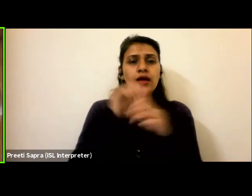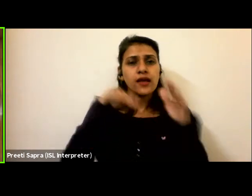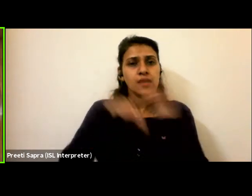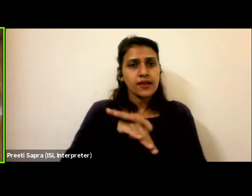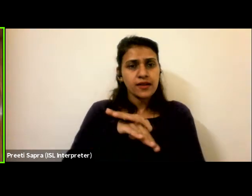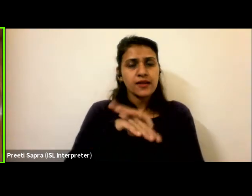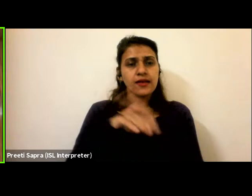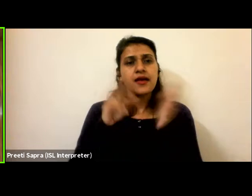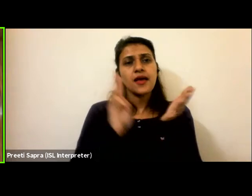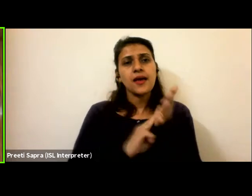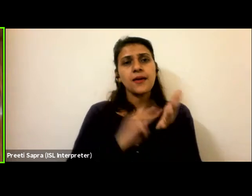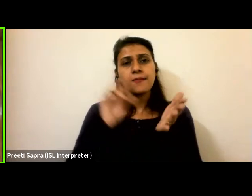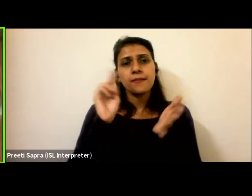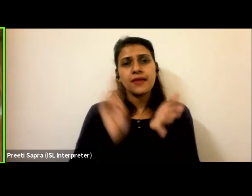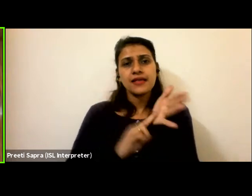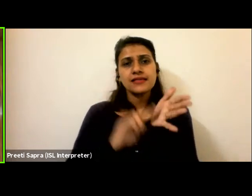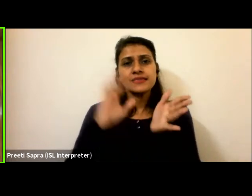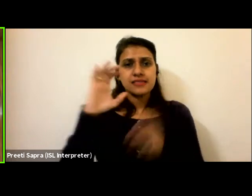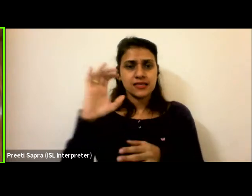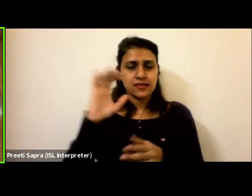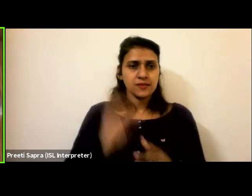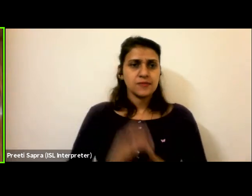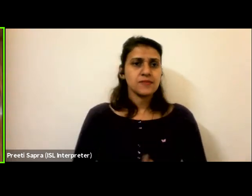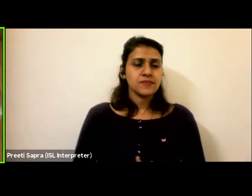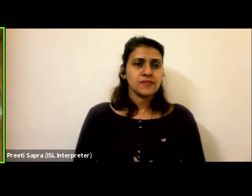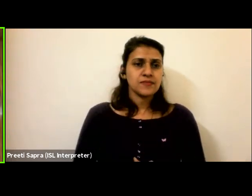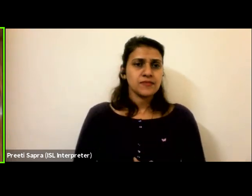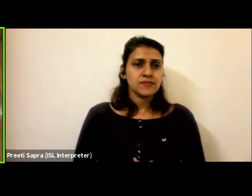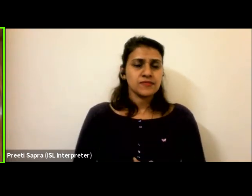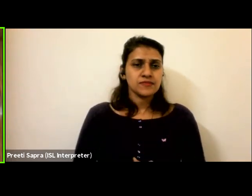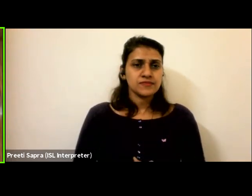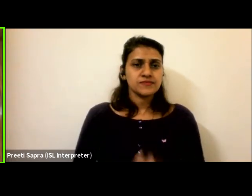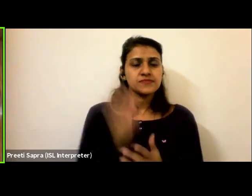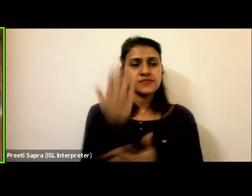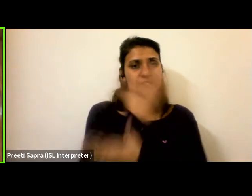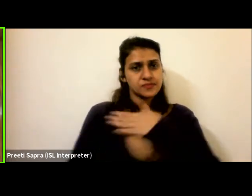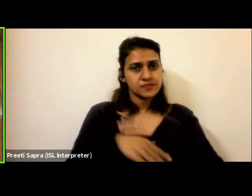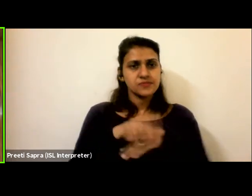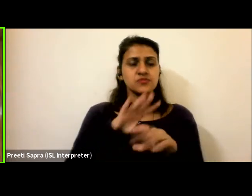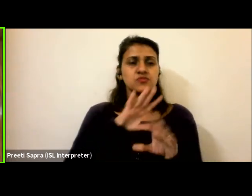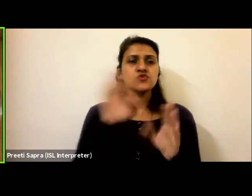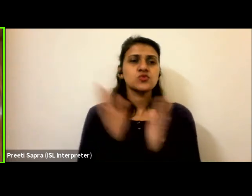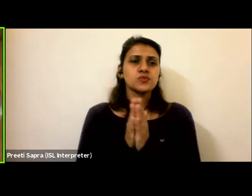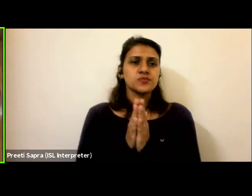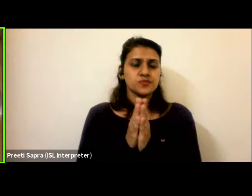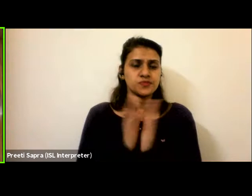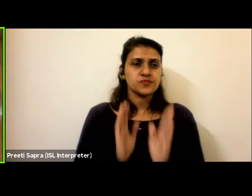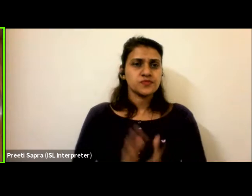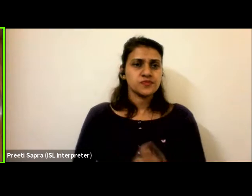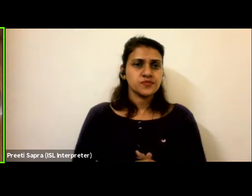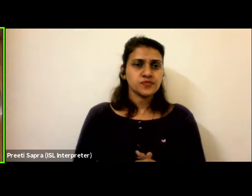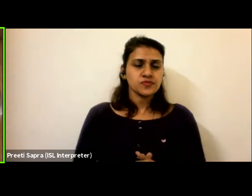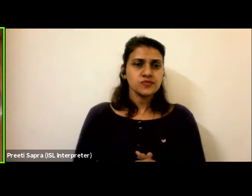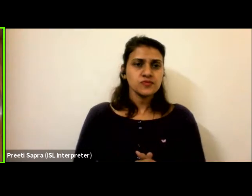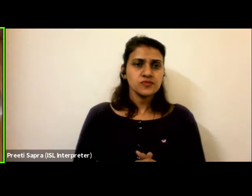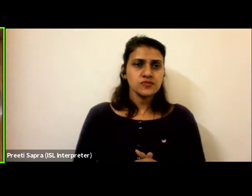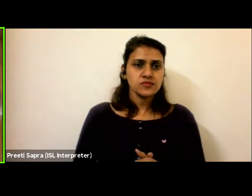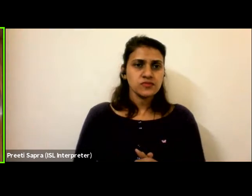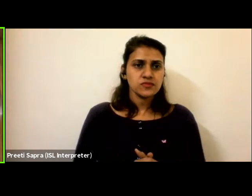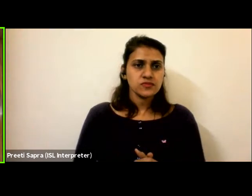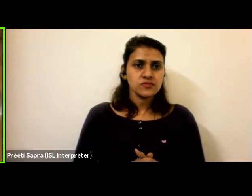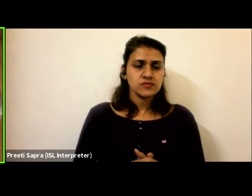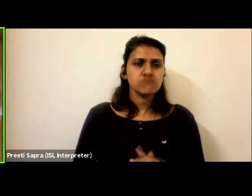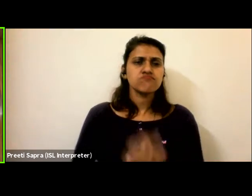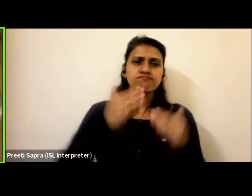corporation were disabled employees. Since then, we've come a long